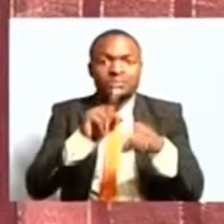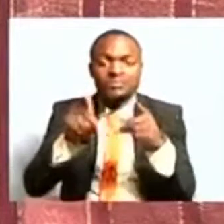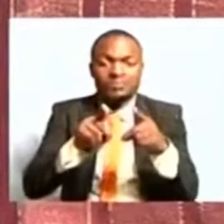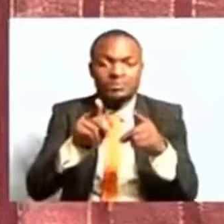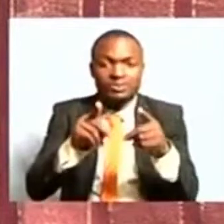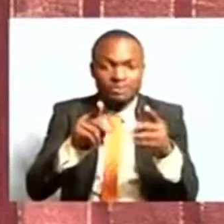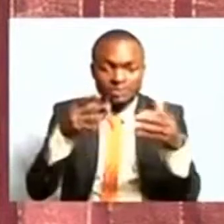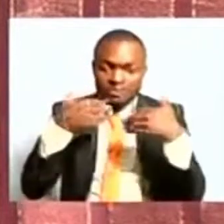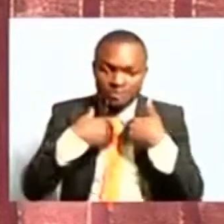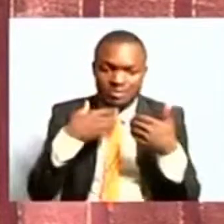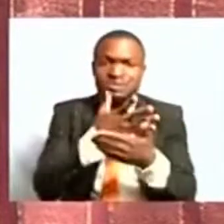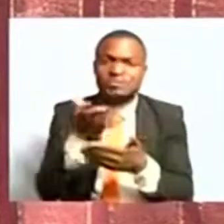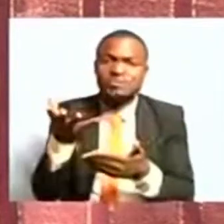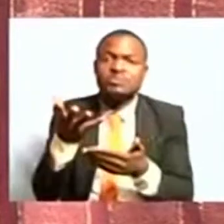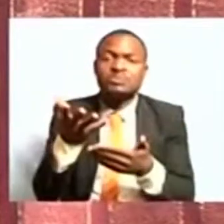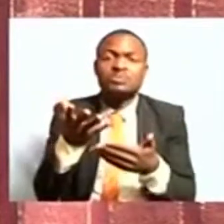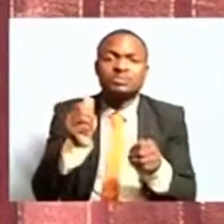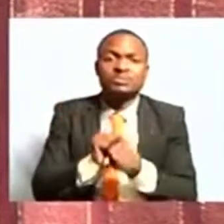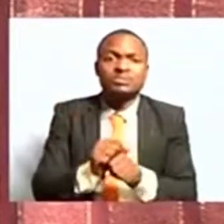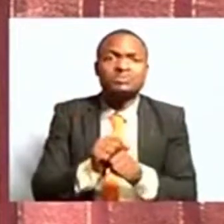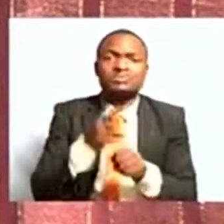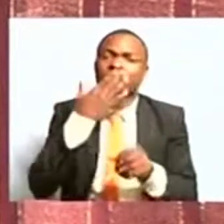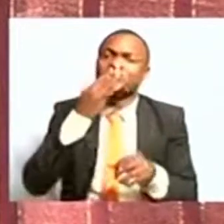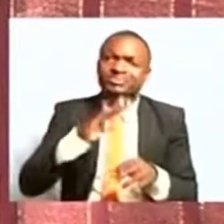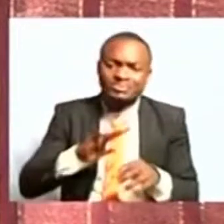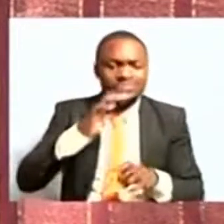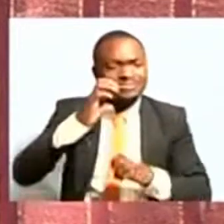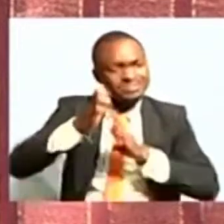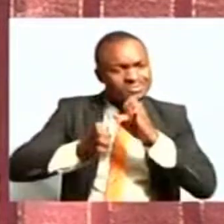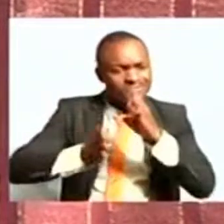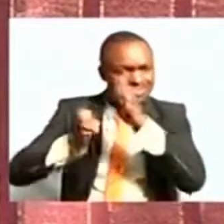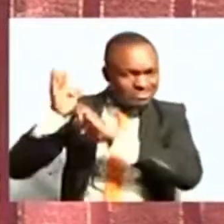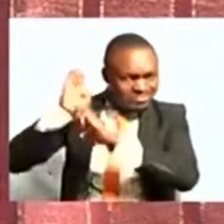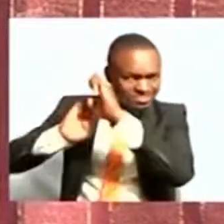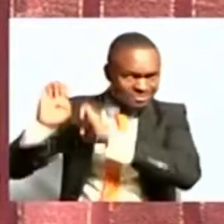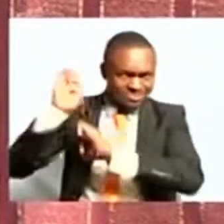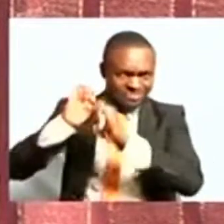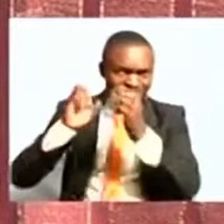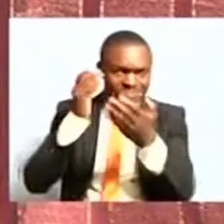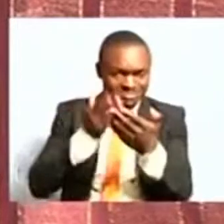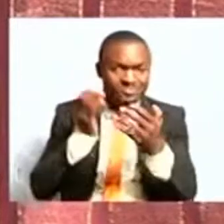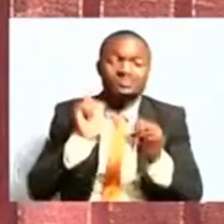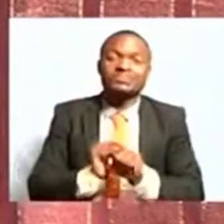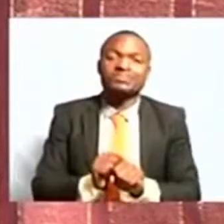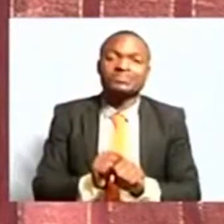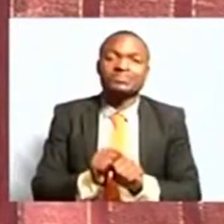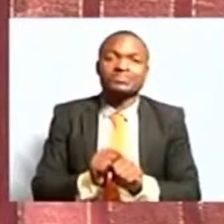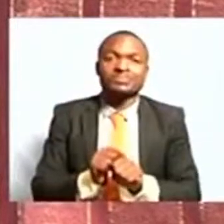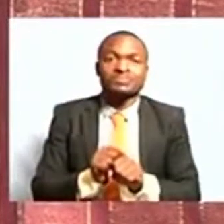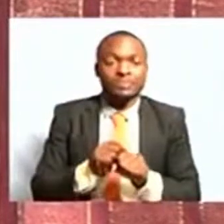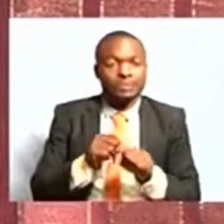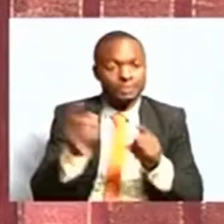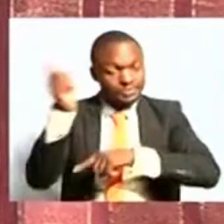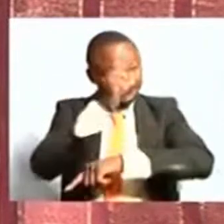through these traumatic experiences through the road traffic crashes. So it's a day